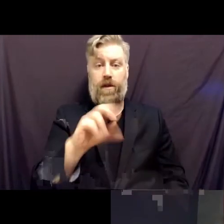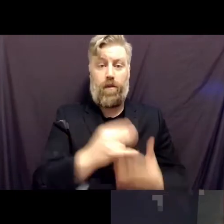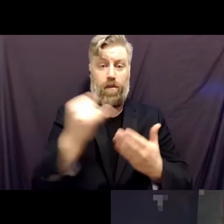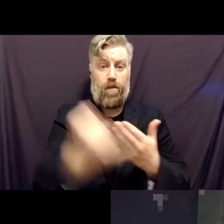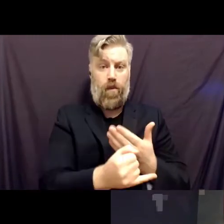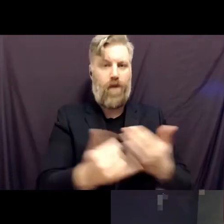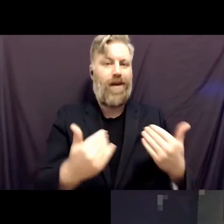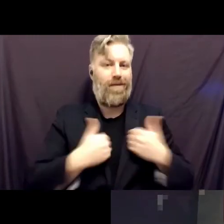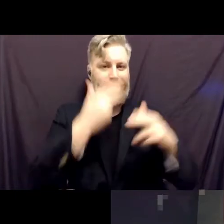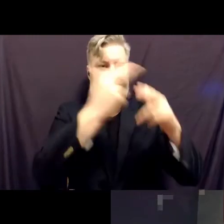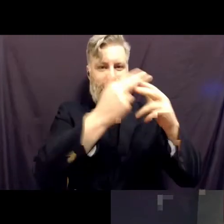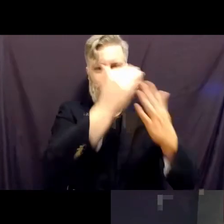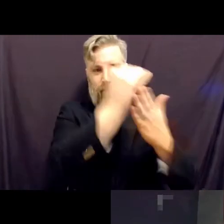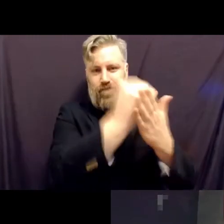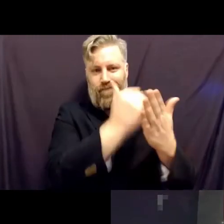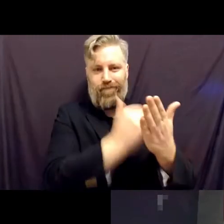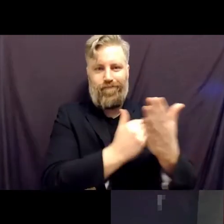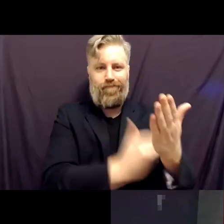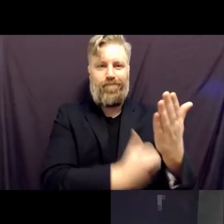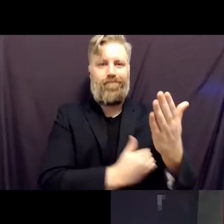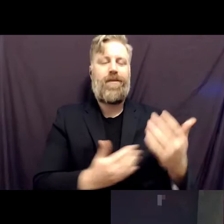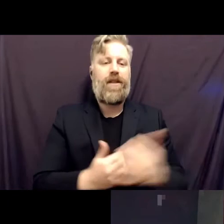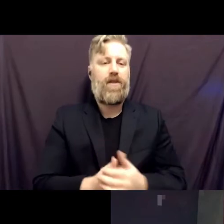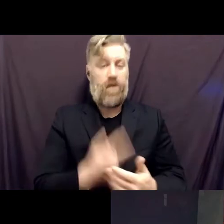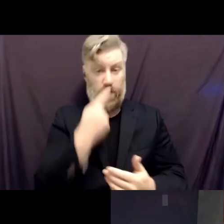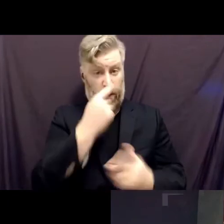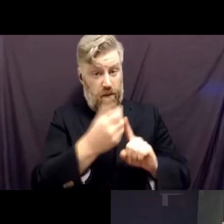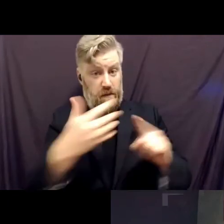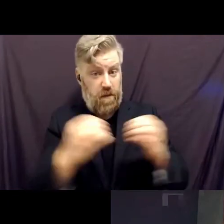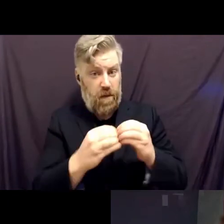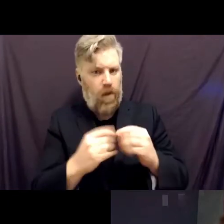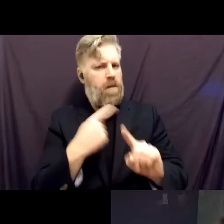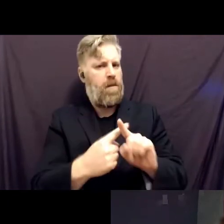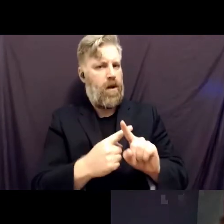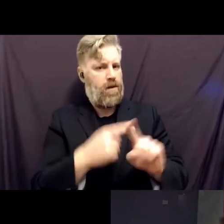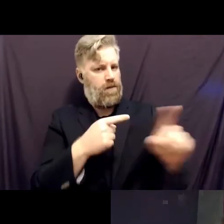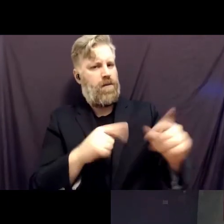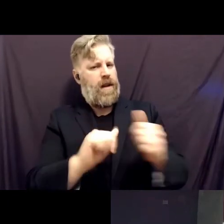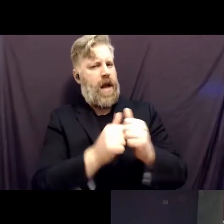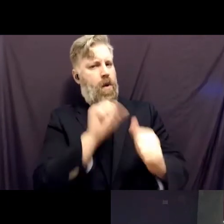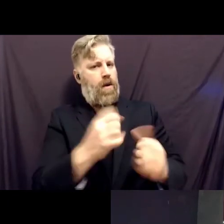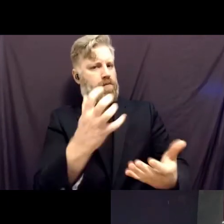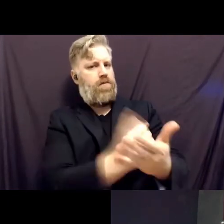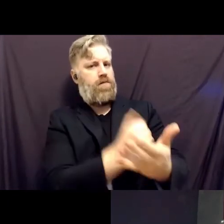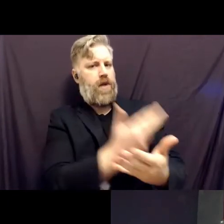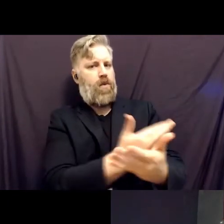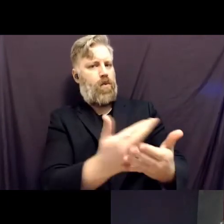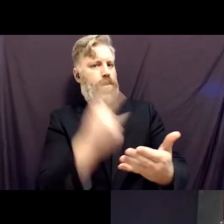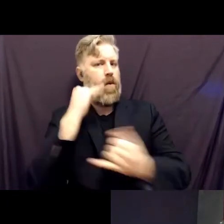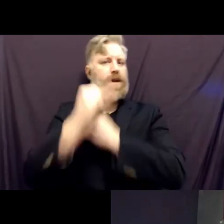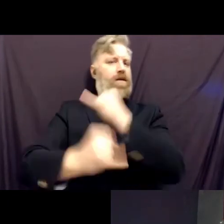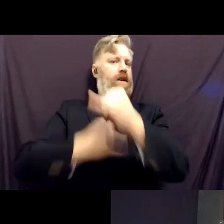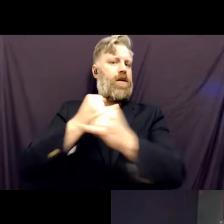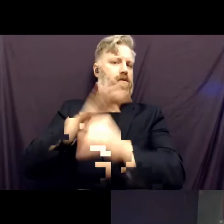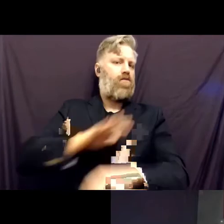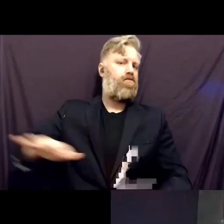how may be a resource on an international level? Yes, it would be